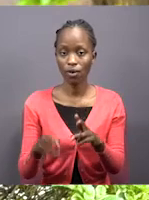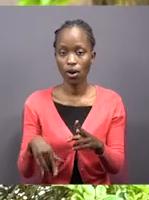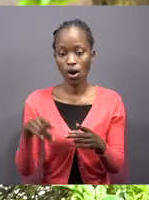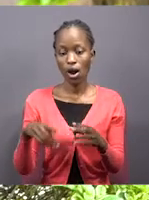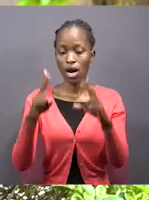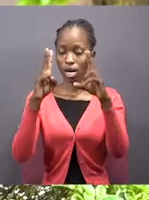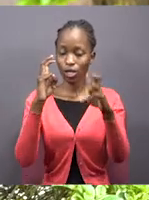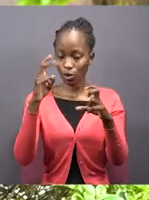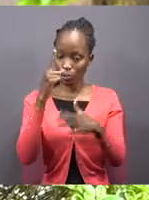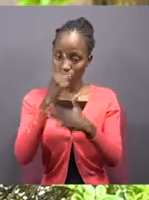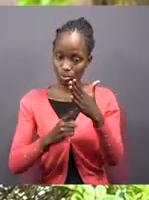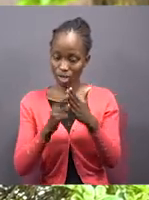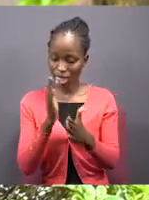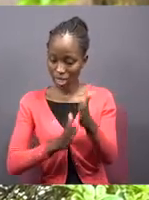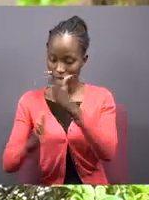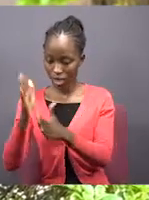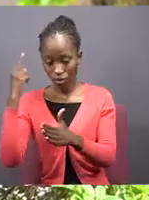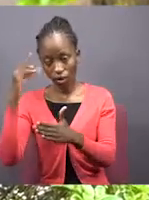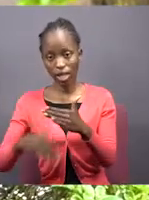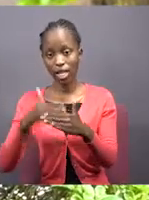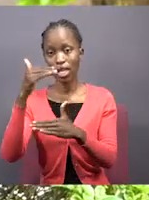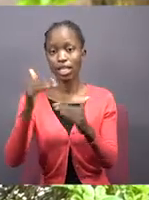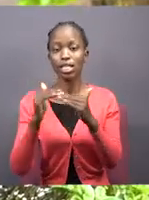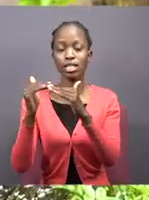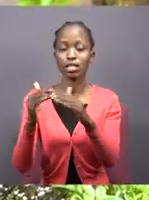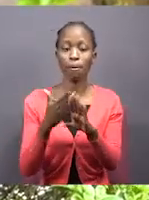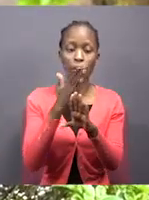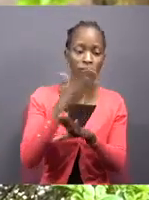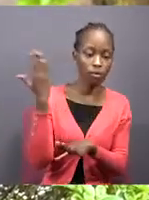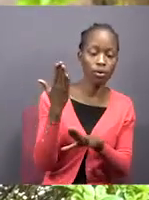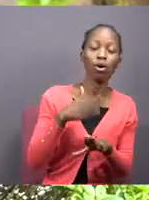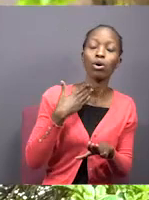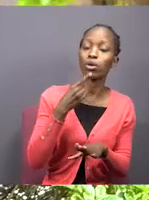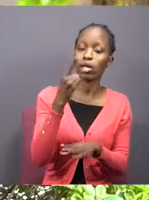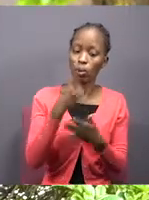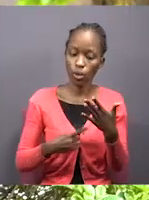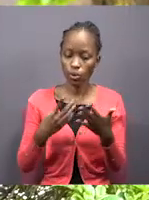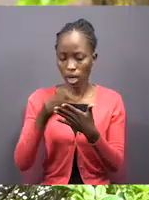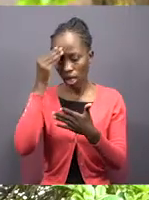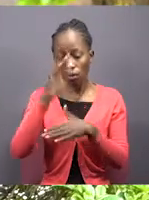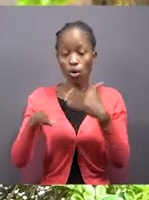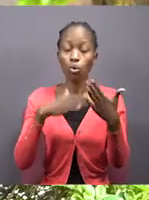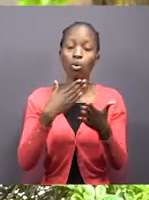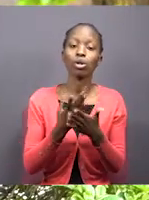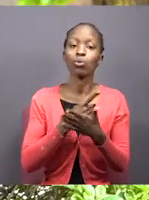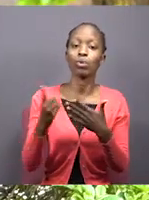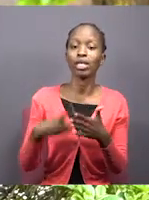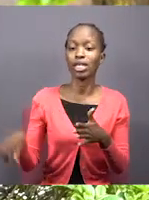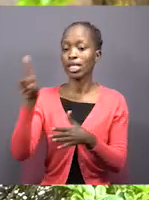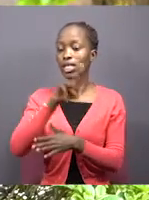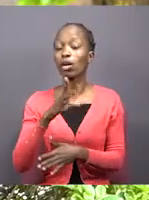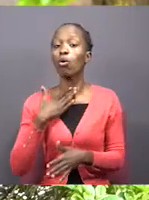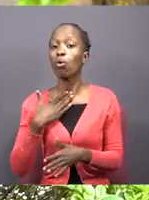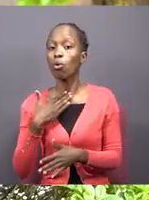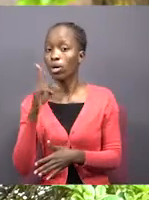for the next level. Before I get into the sermon, I'd like to do a short recap of what we did the whole week. So on day one, we learned